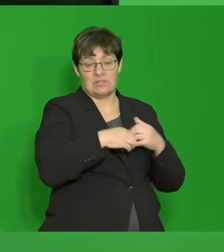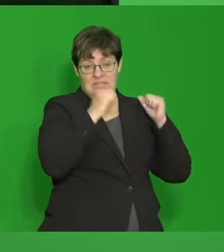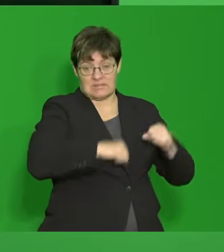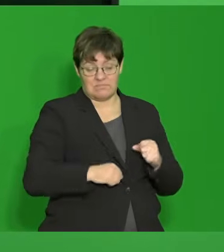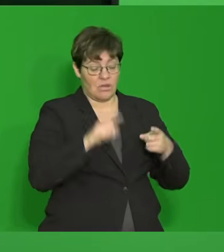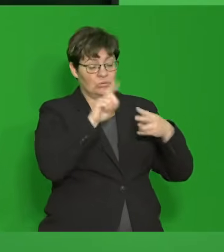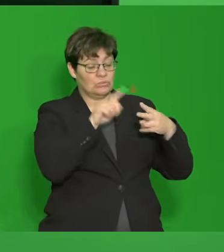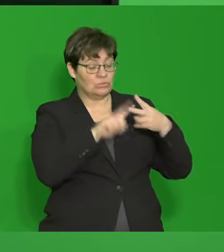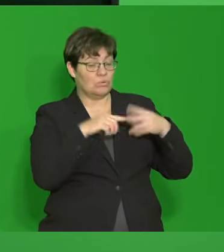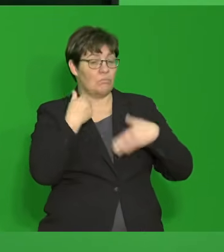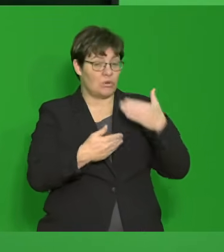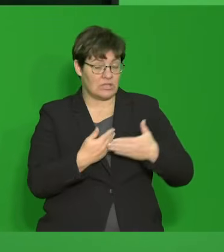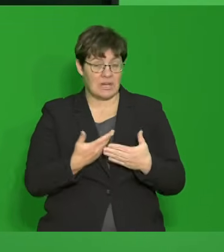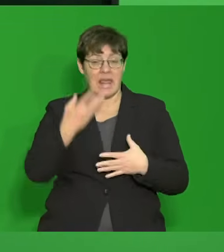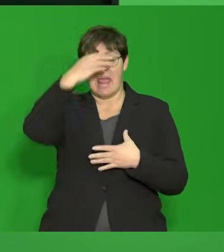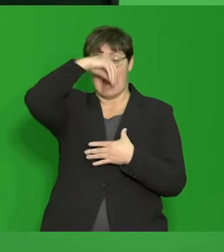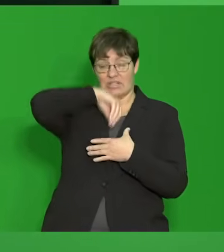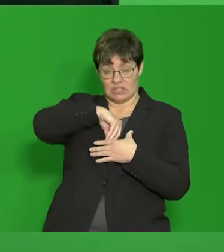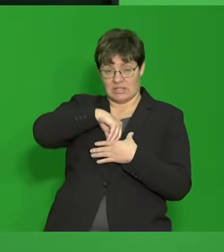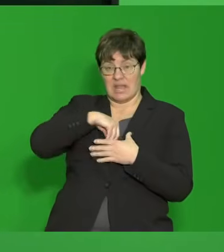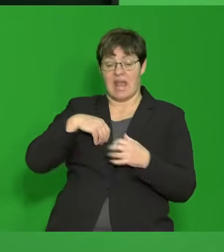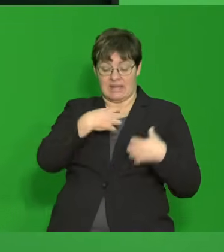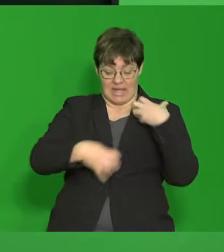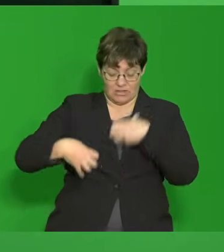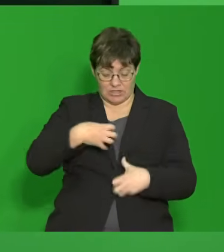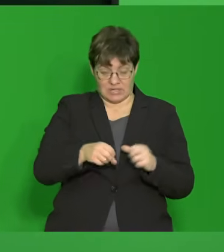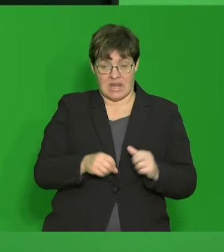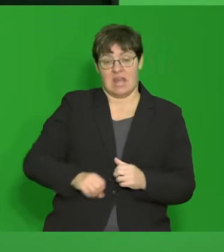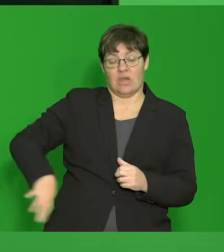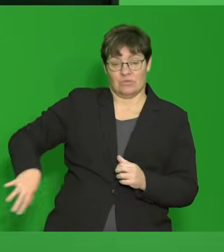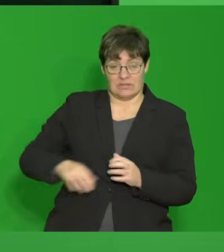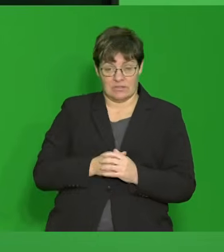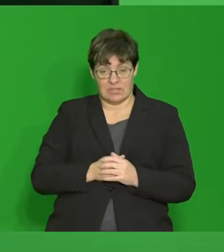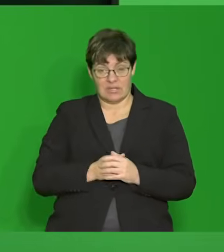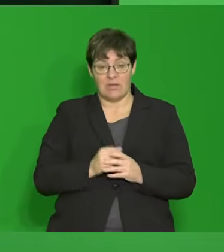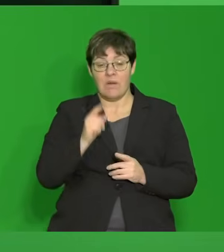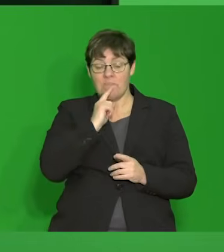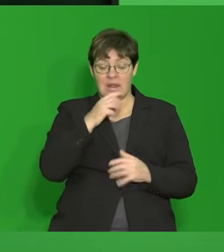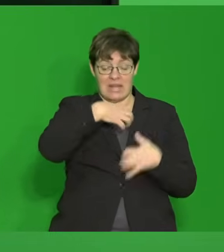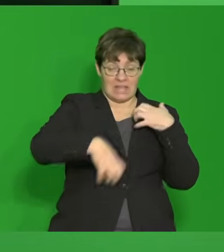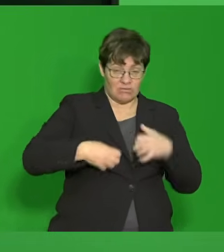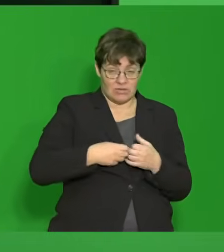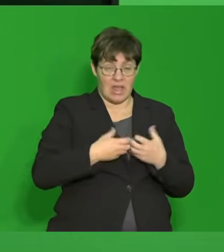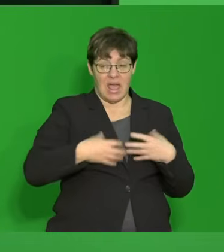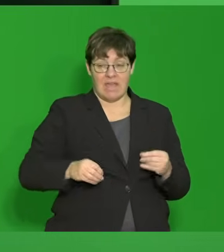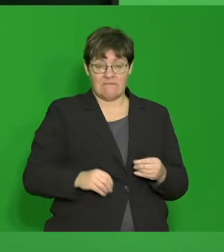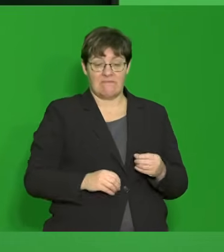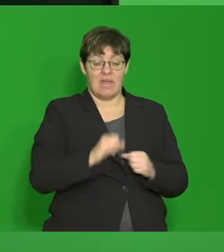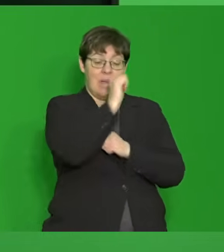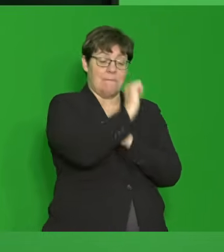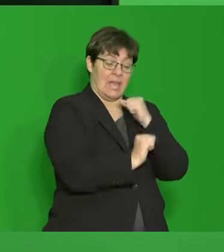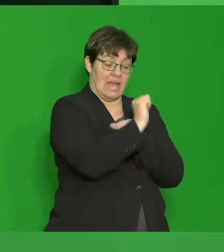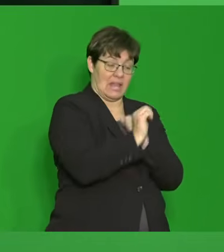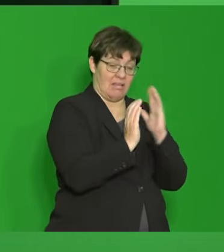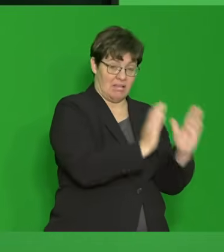digestive system. We've looked at two important processes, ingestion as well as digestion. When we looked at digestion, we broke that up